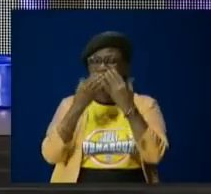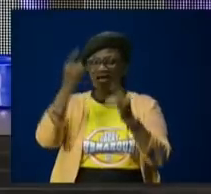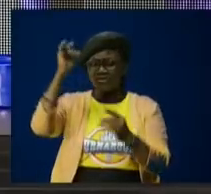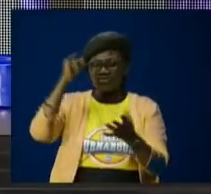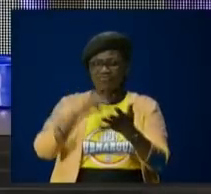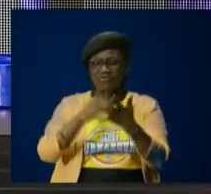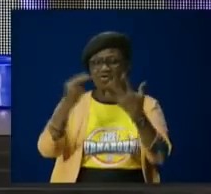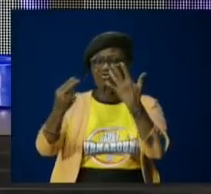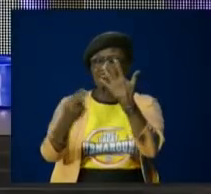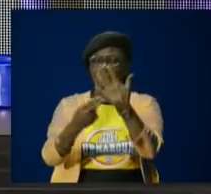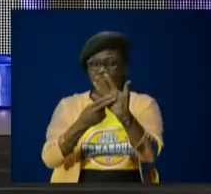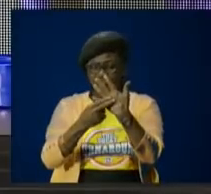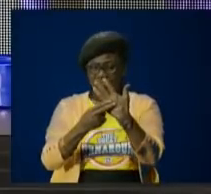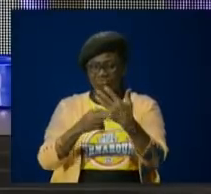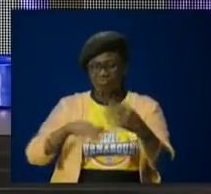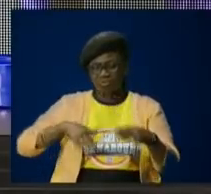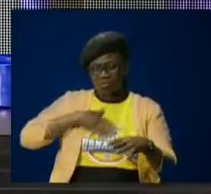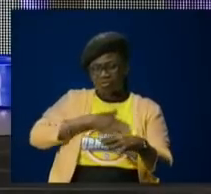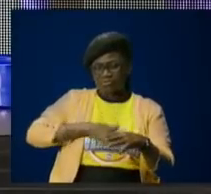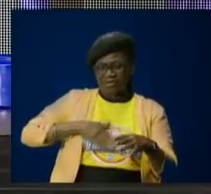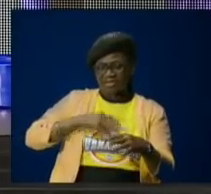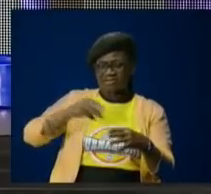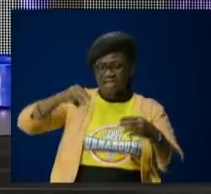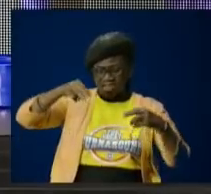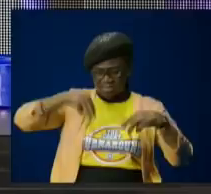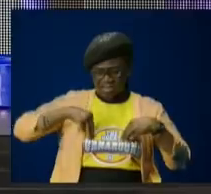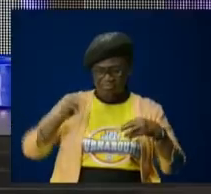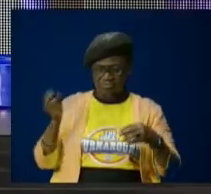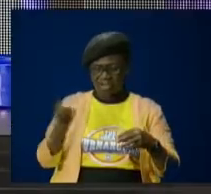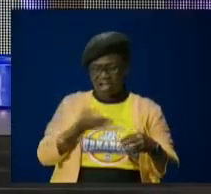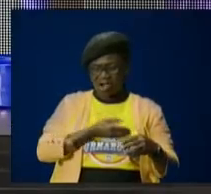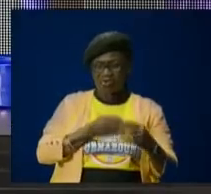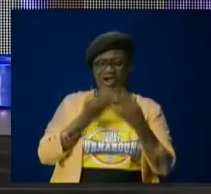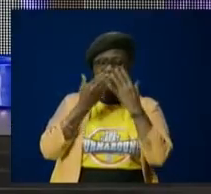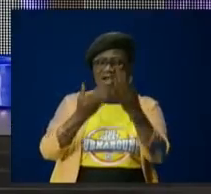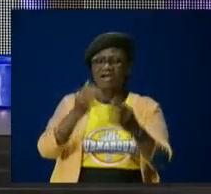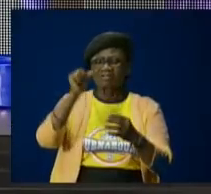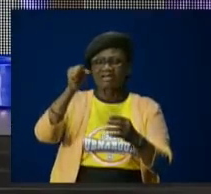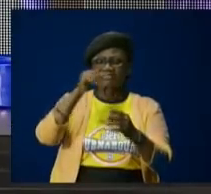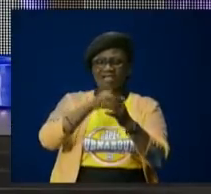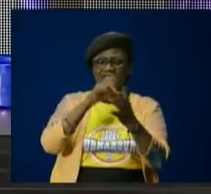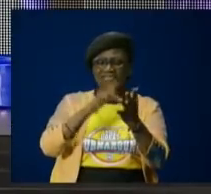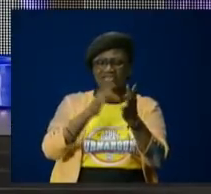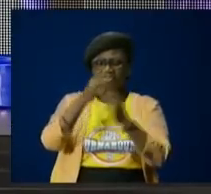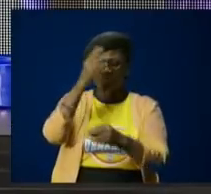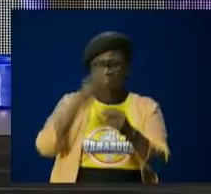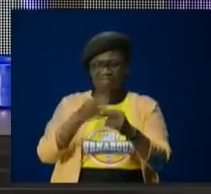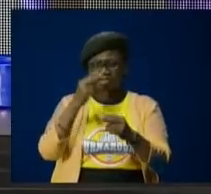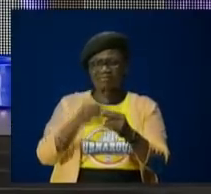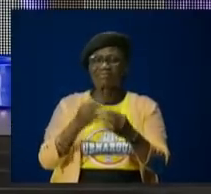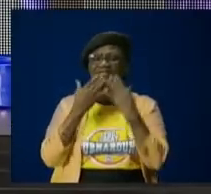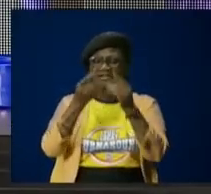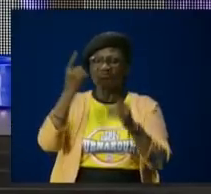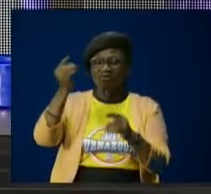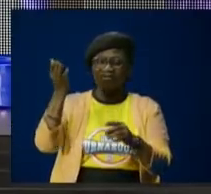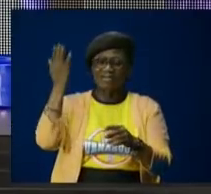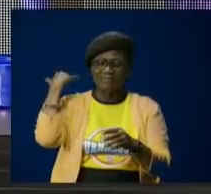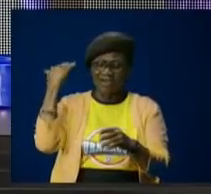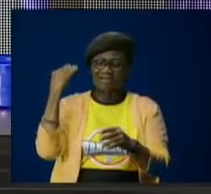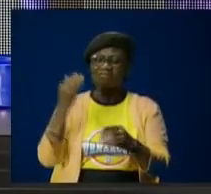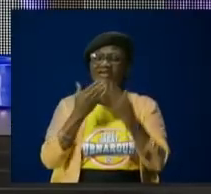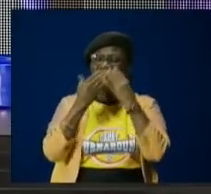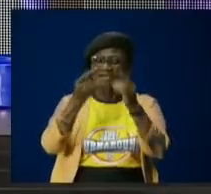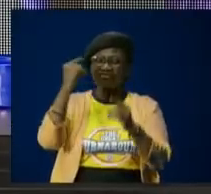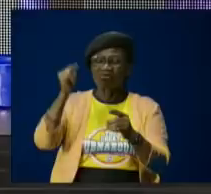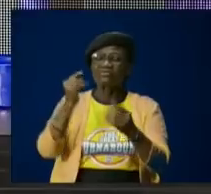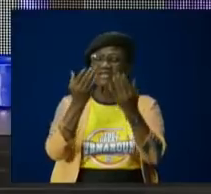June. Please accept our thanks in Jesus' name. Thank you for the past. Thank you